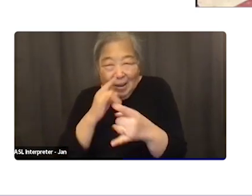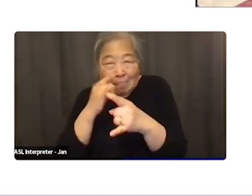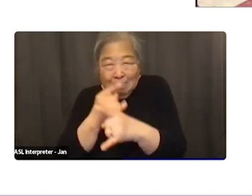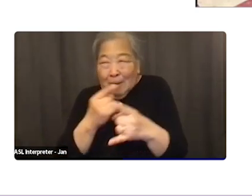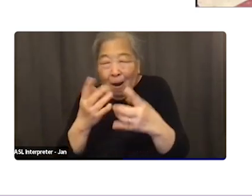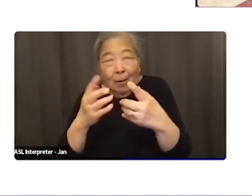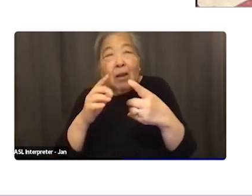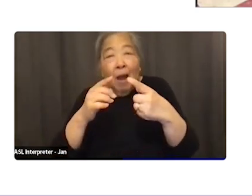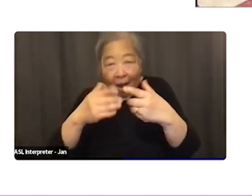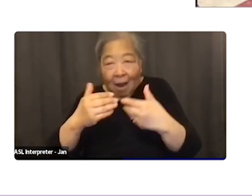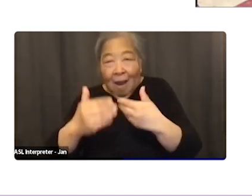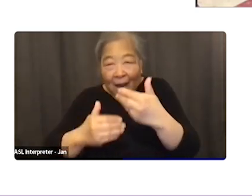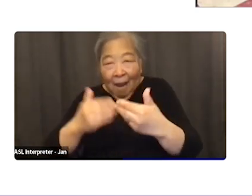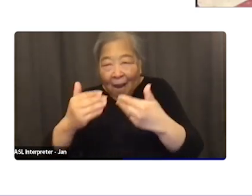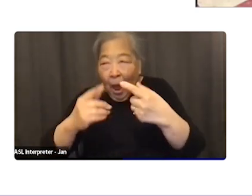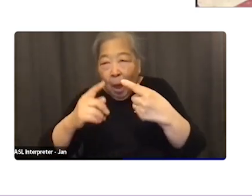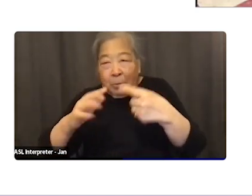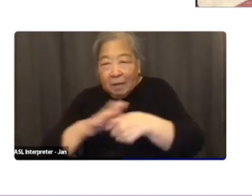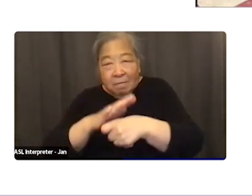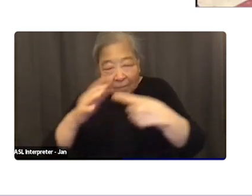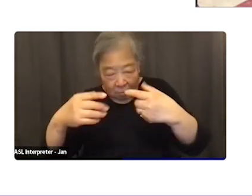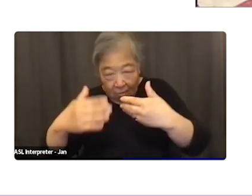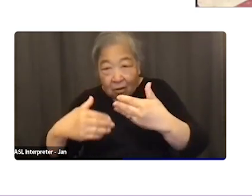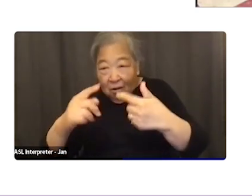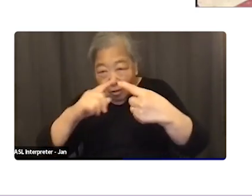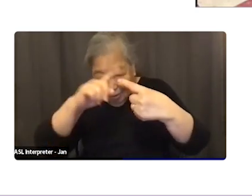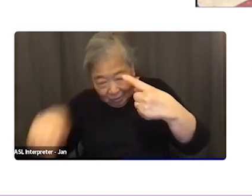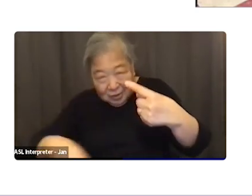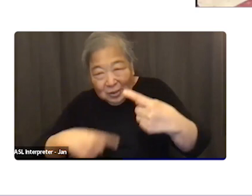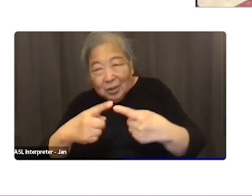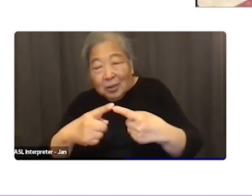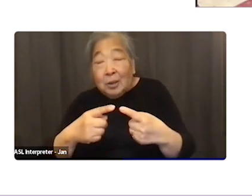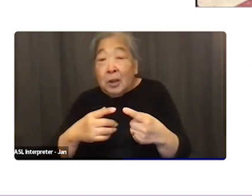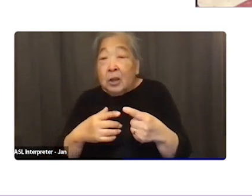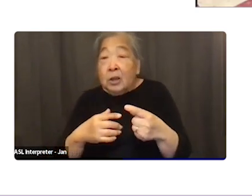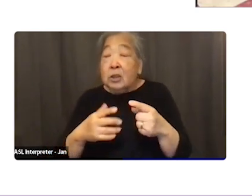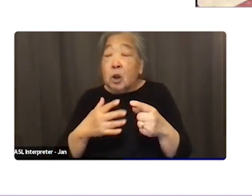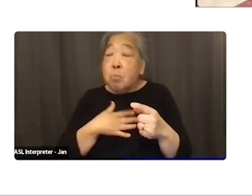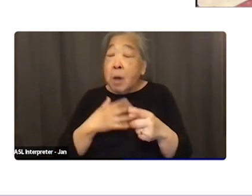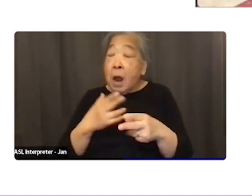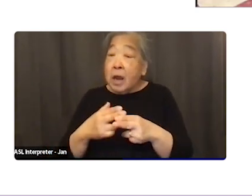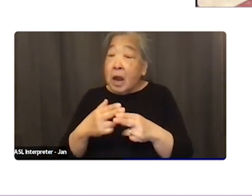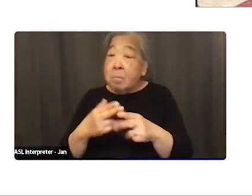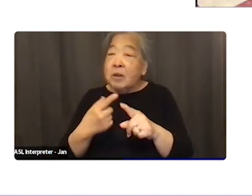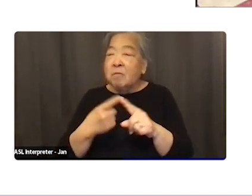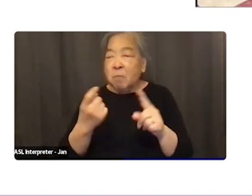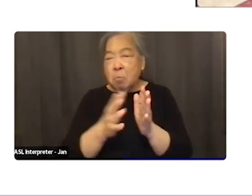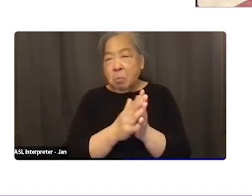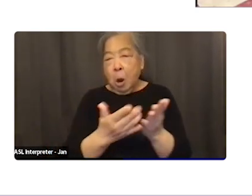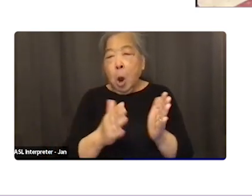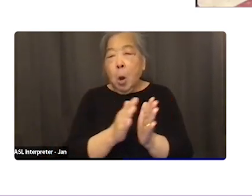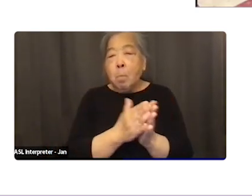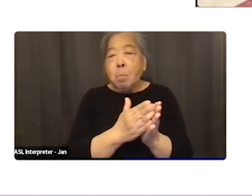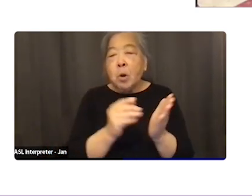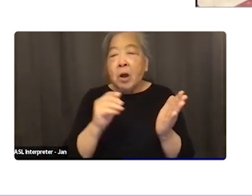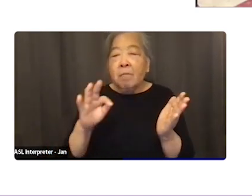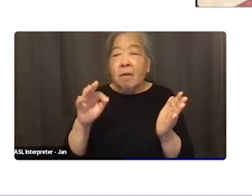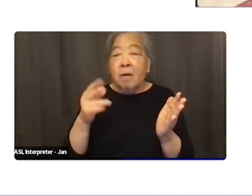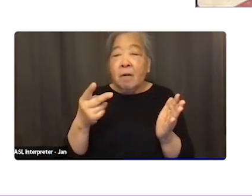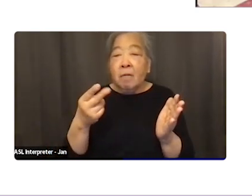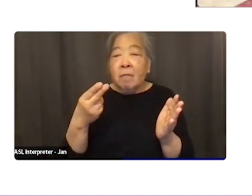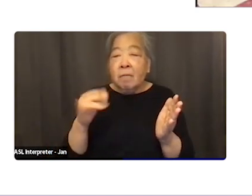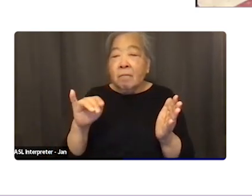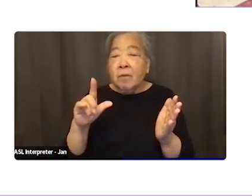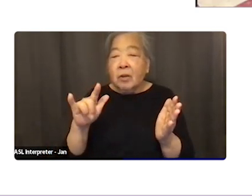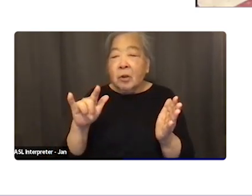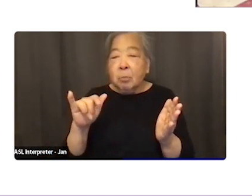So my name is in the book of Philippians, but not really, right? Because there's an accent on my